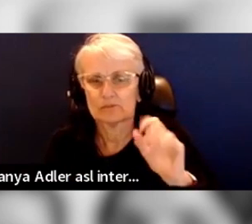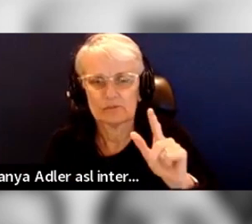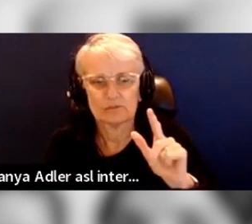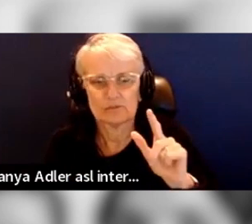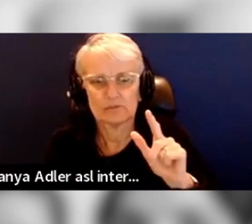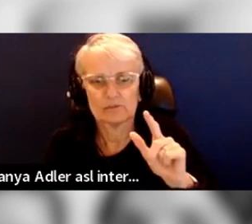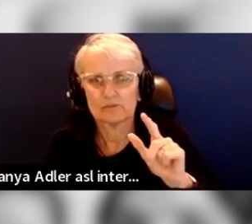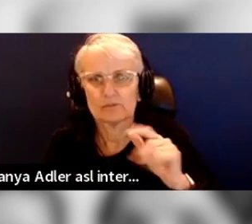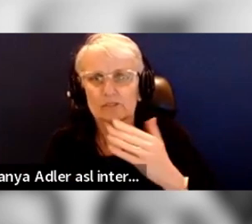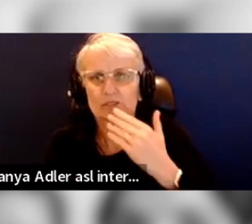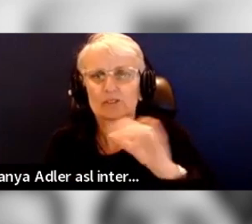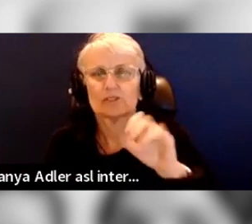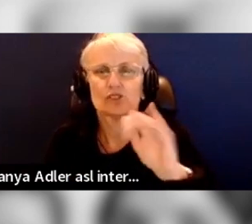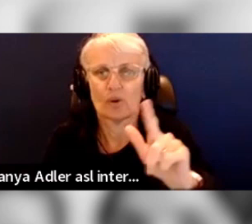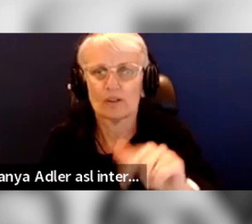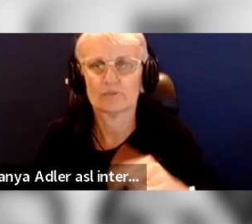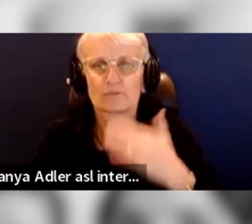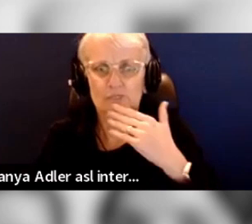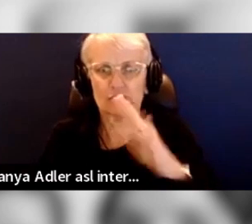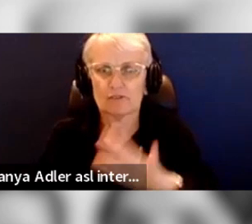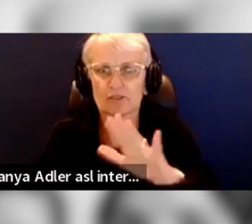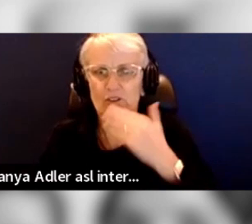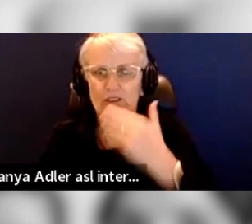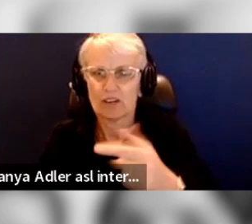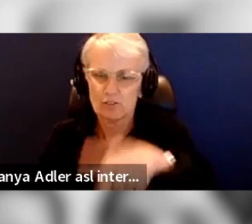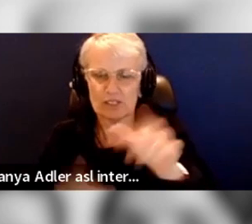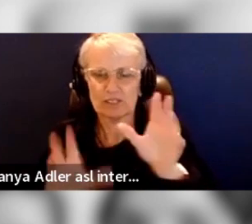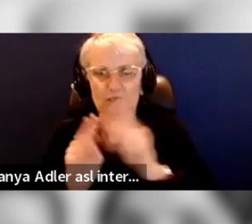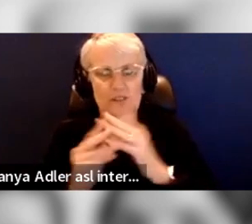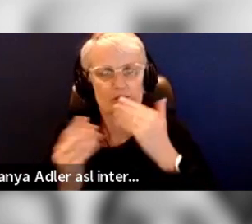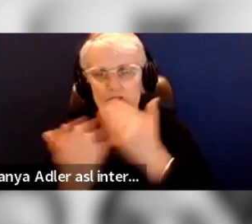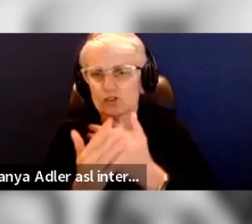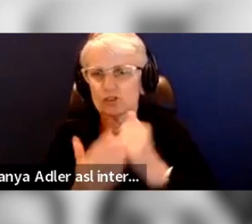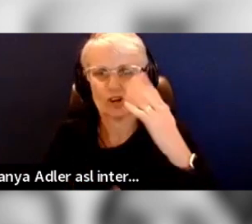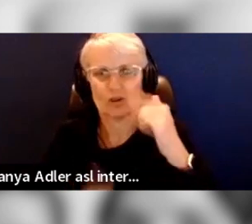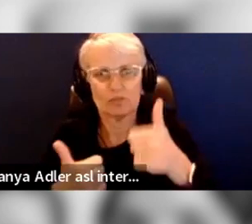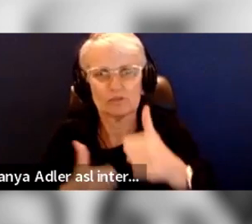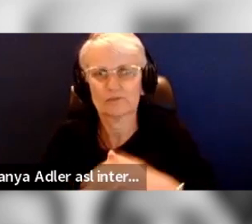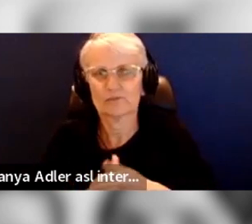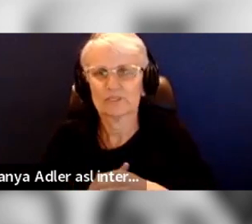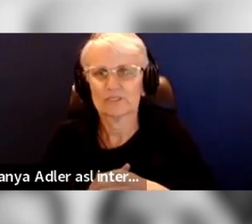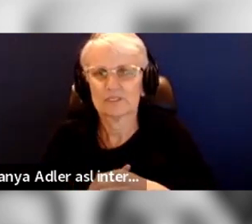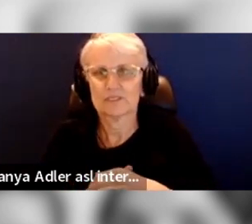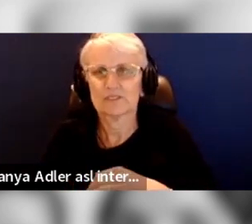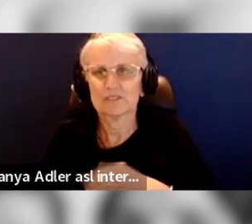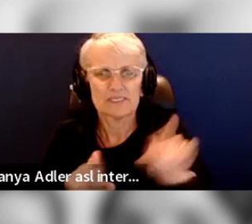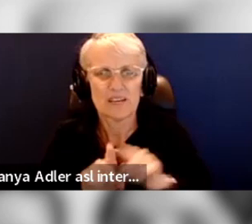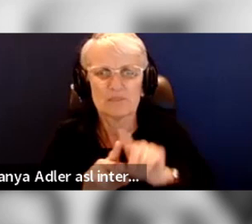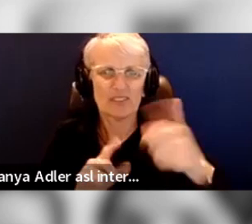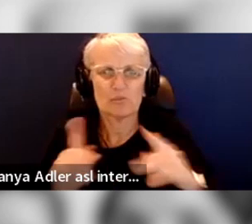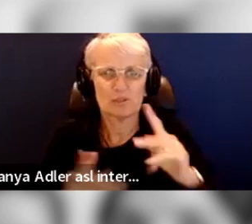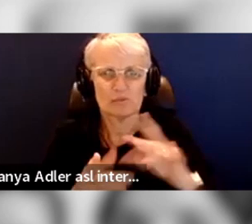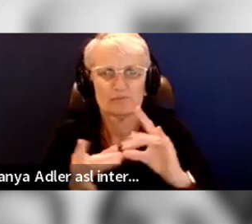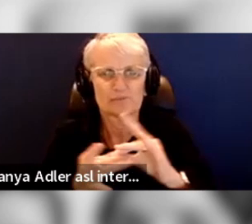Hi, good afternoon. Thanks for the session. Very well done, like someone else has put in the chat.